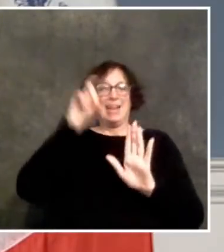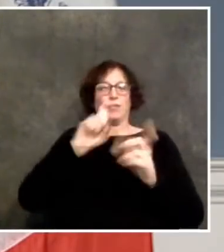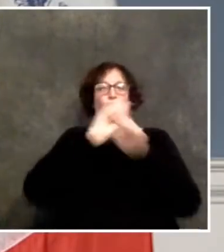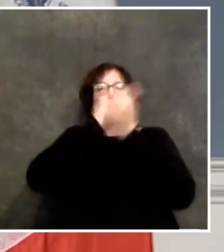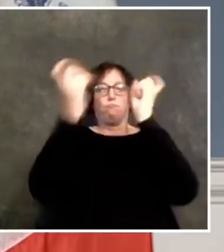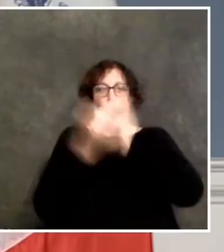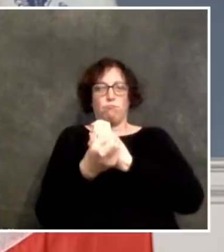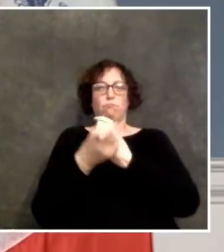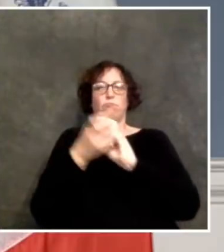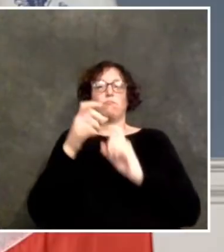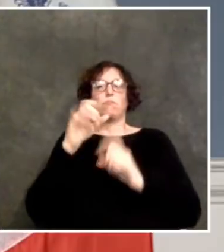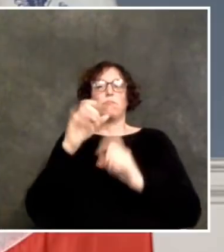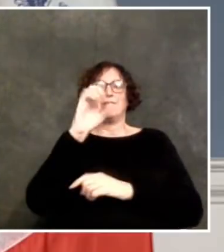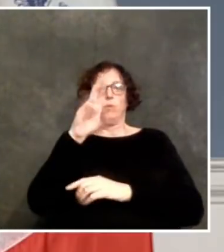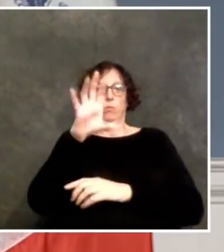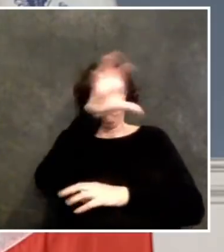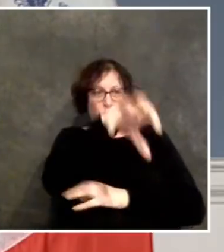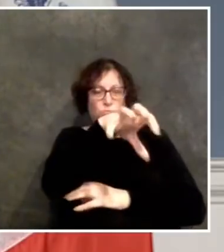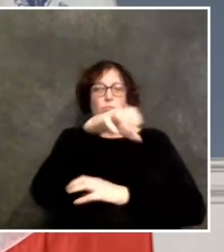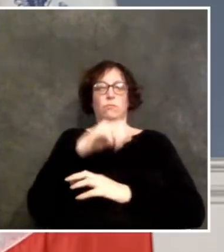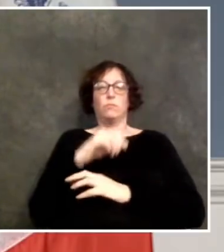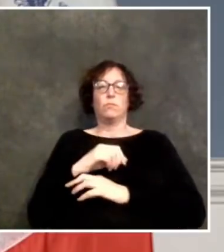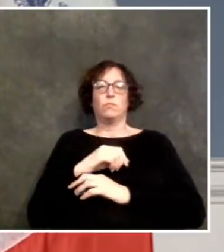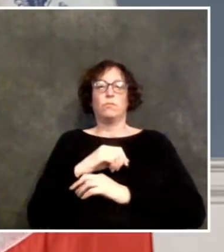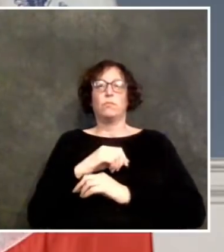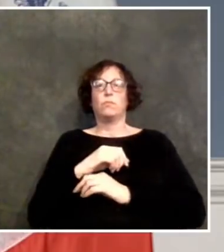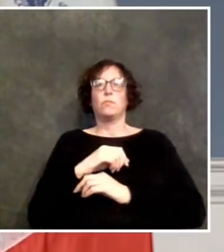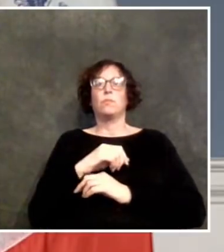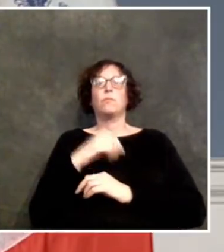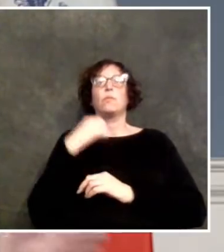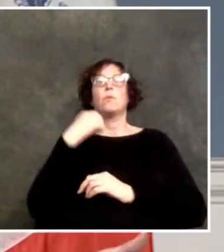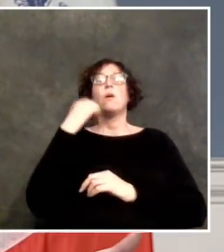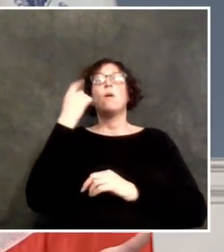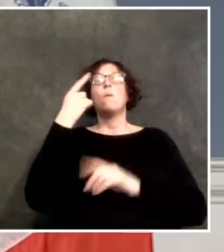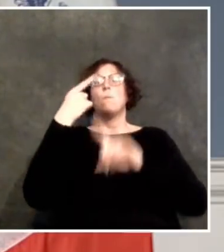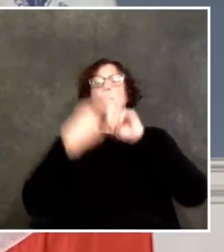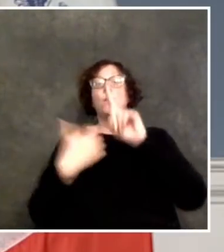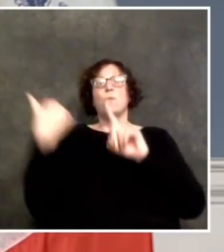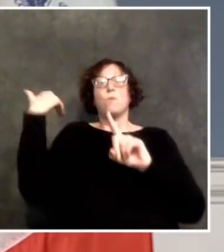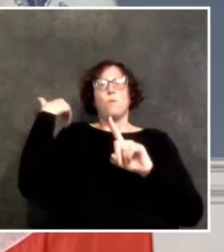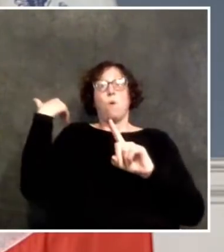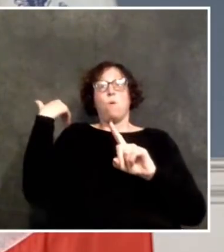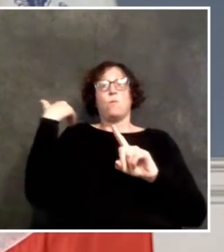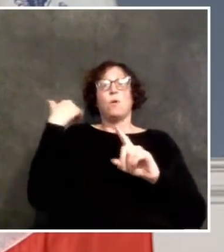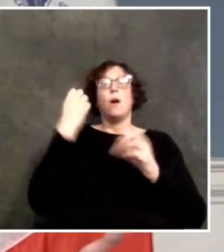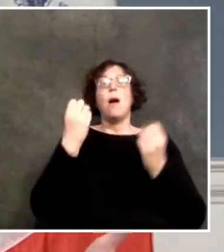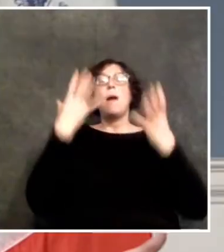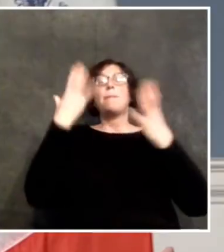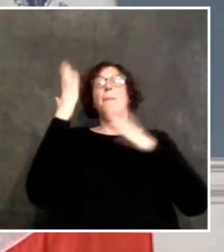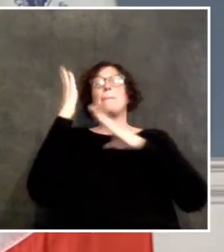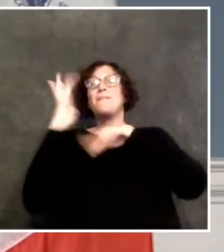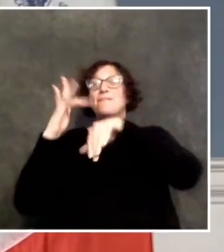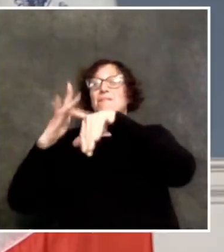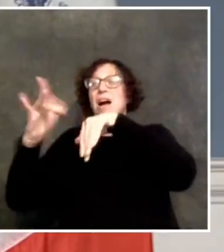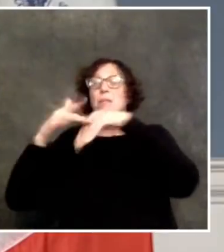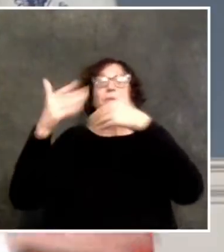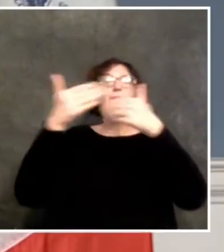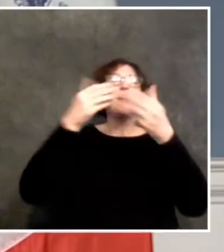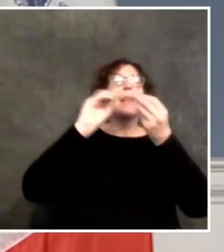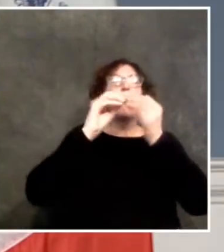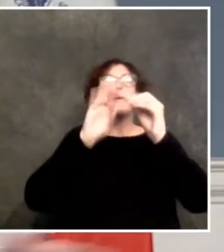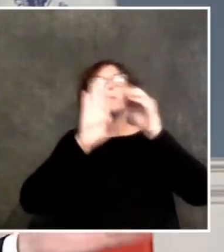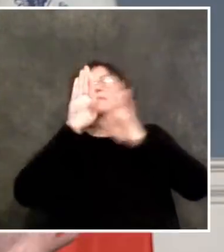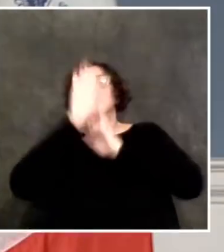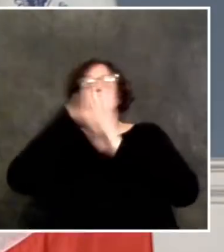the ICU capacity was a month ago or a week ago. What Dr. Katz went over in great detail yesterday was how a lot of his